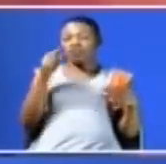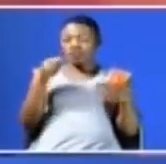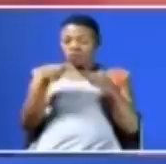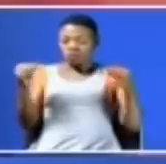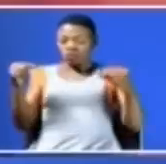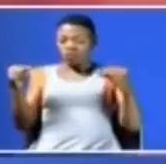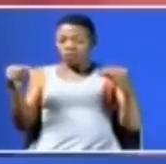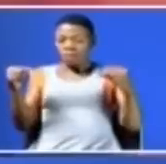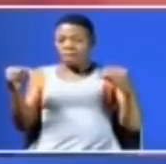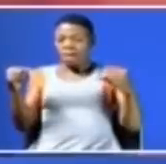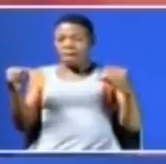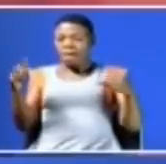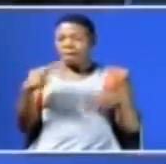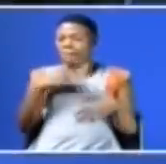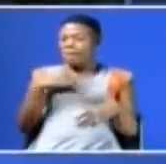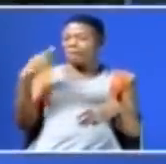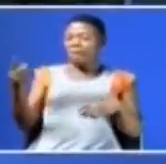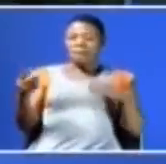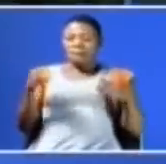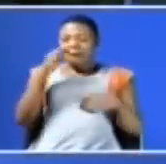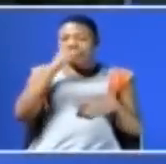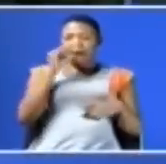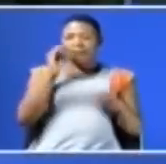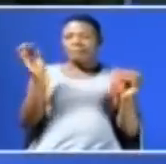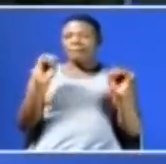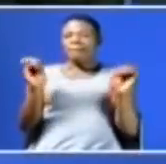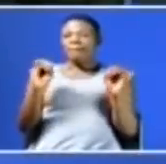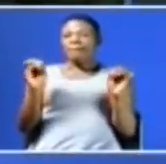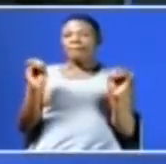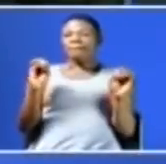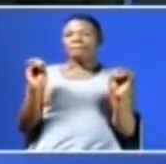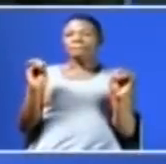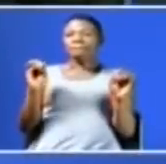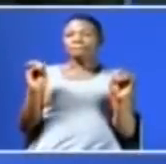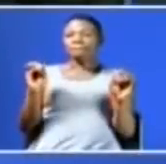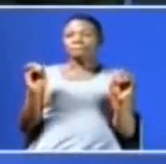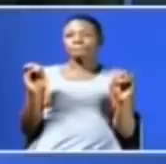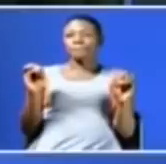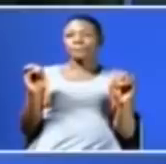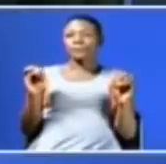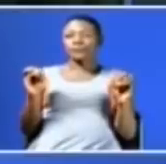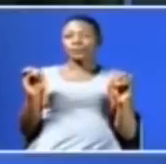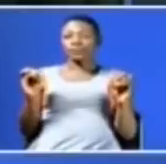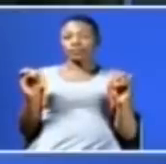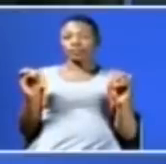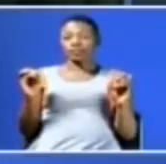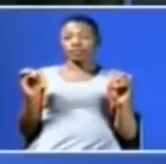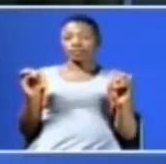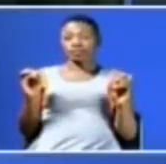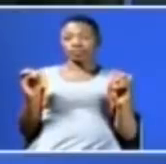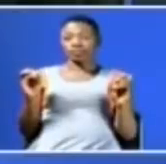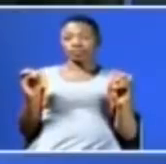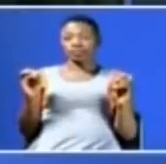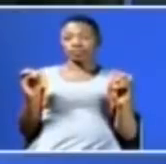opposition. Not me and him and Mudavadi, the people who have not been elected, who are out there, we or civil society, or the media, these are not